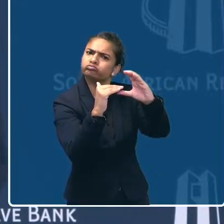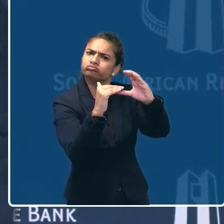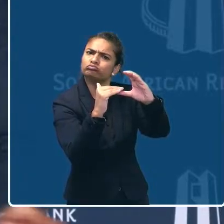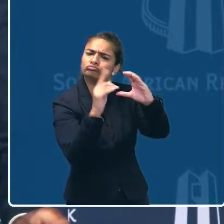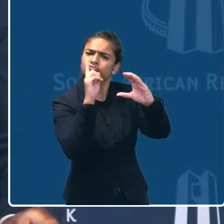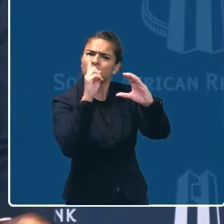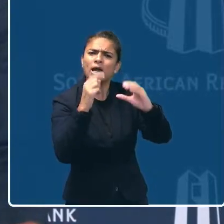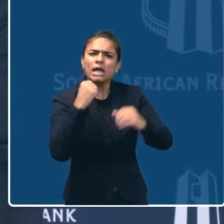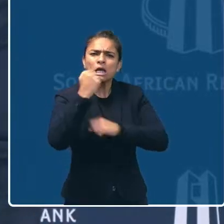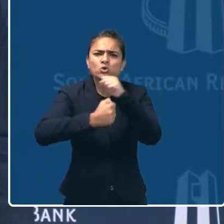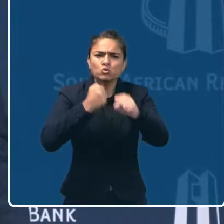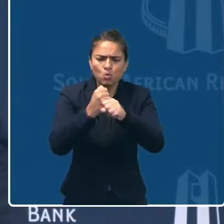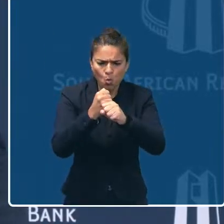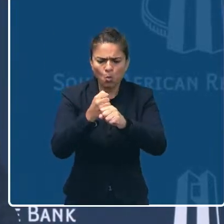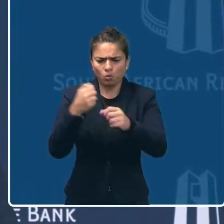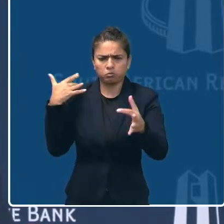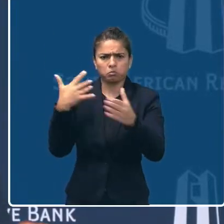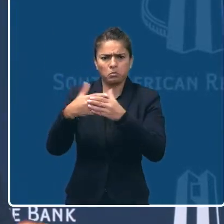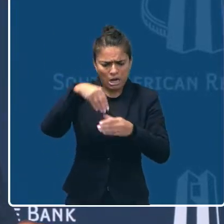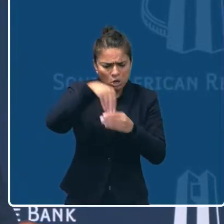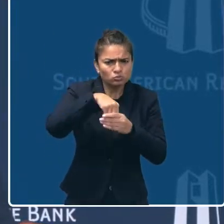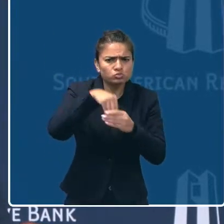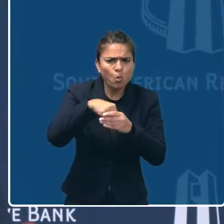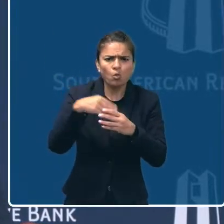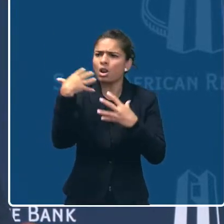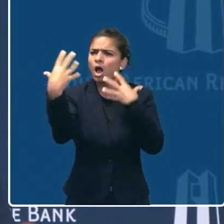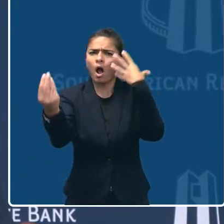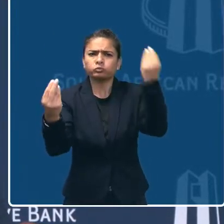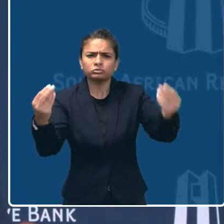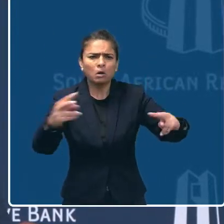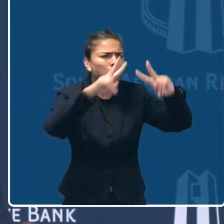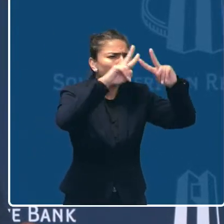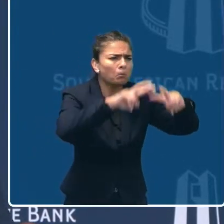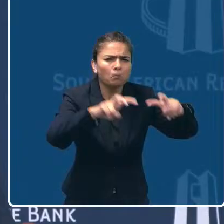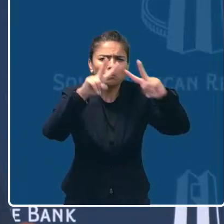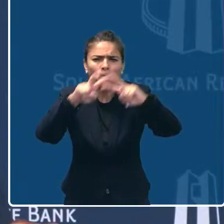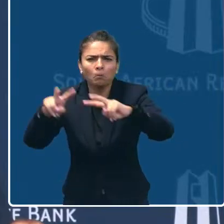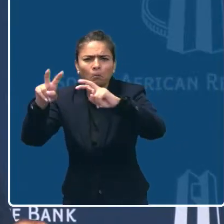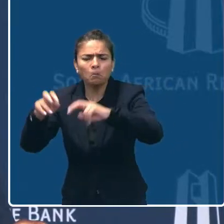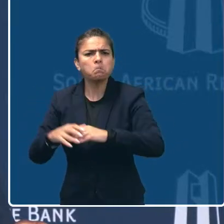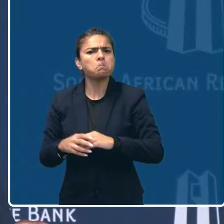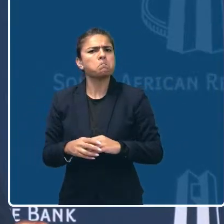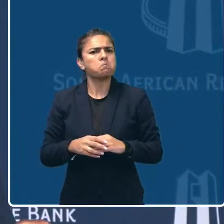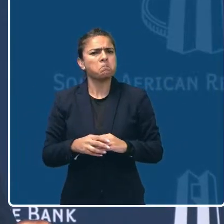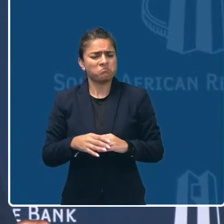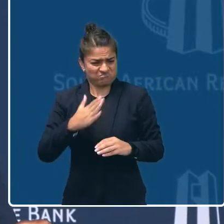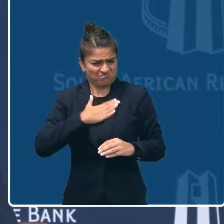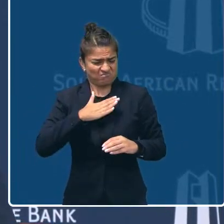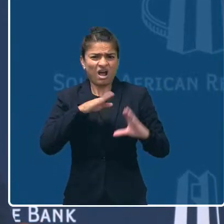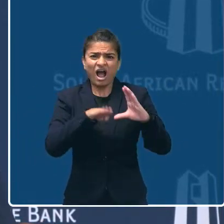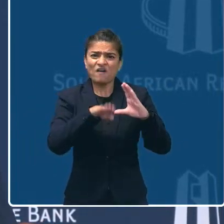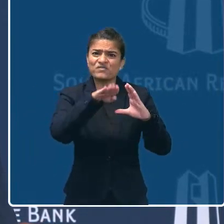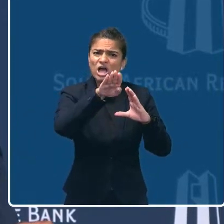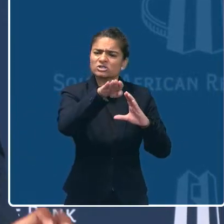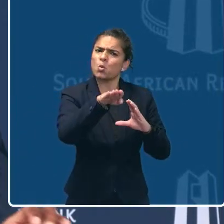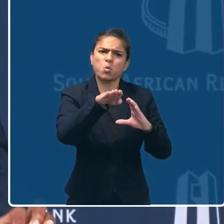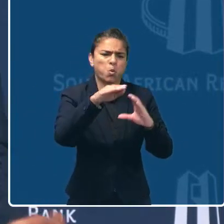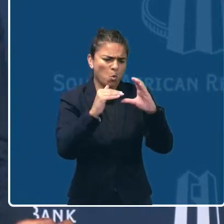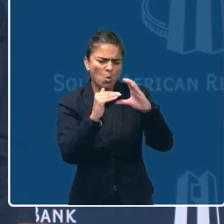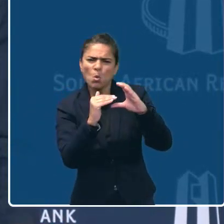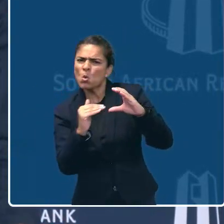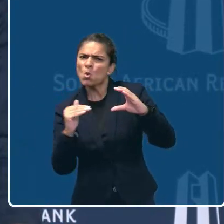For some years now, internal and external analysis has shown that our inflation target is too